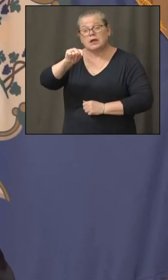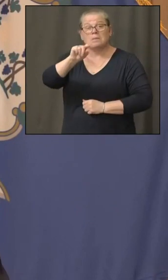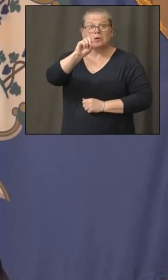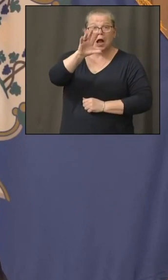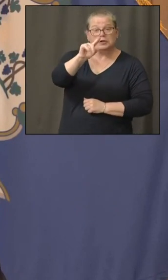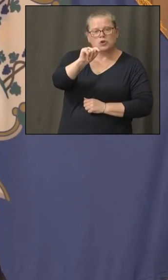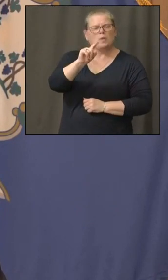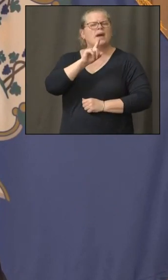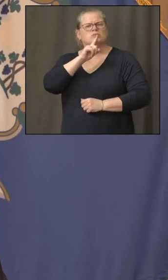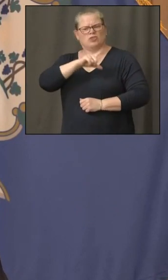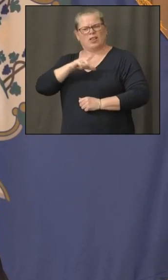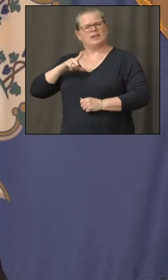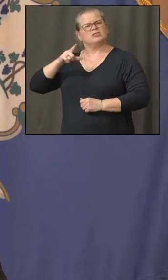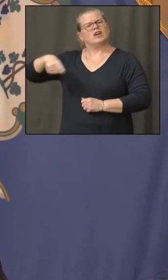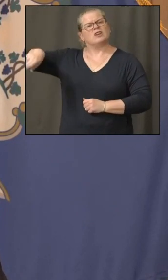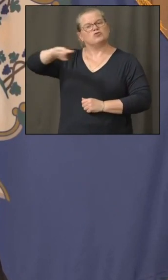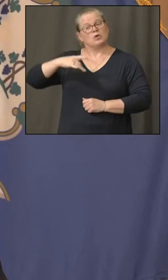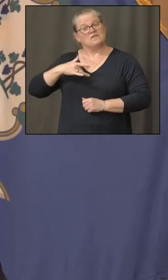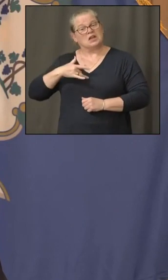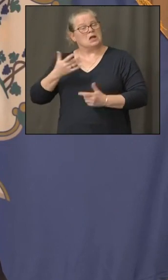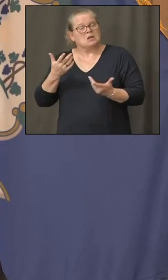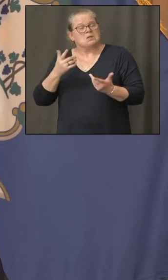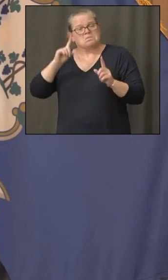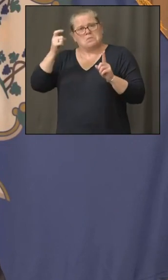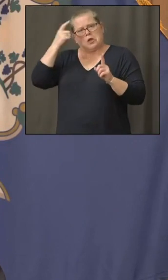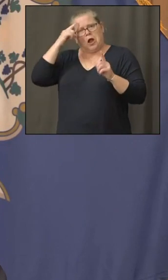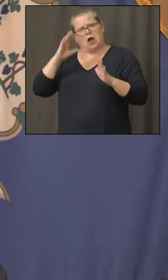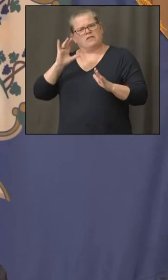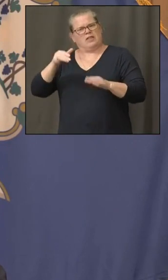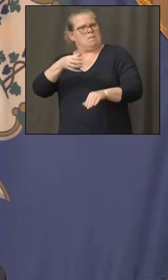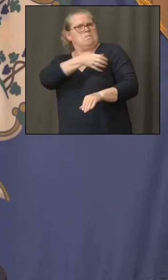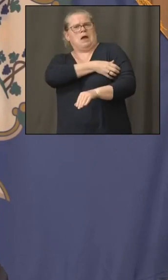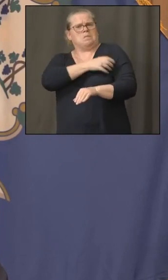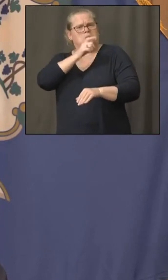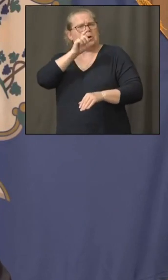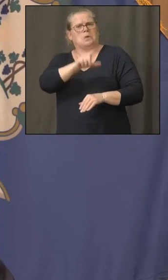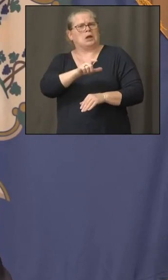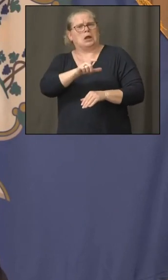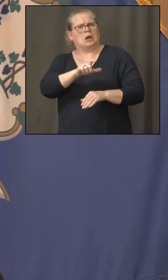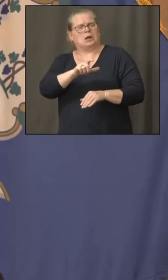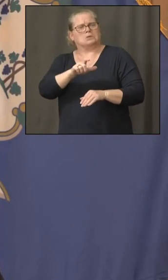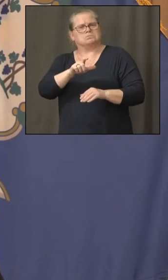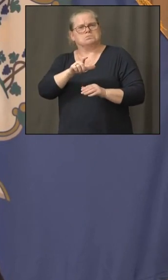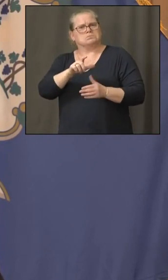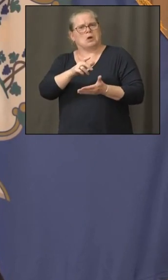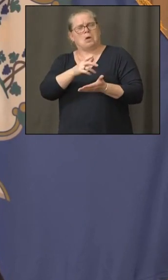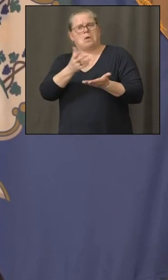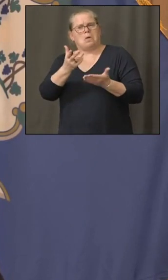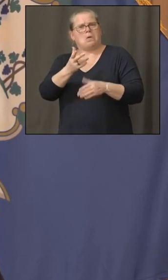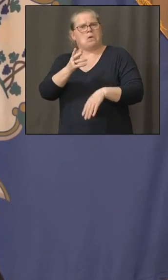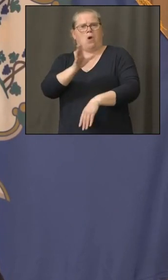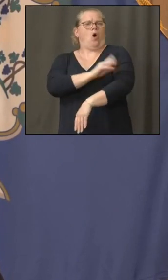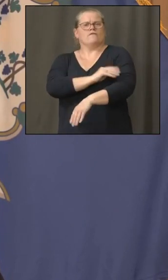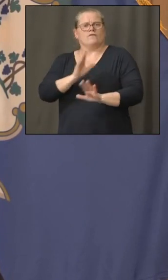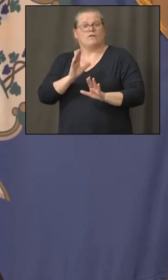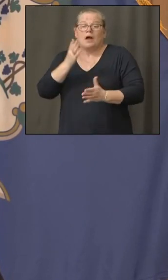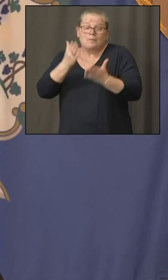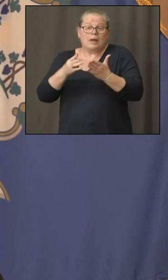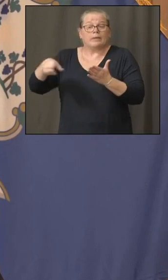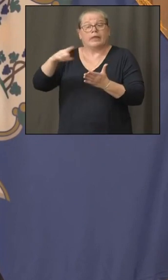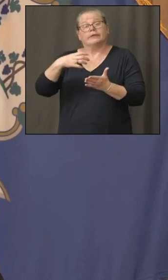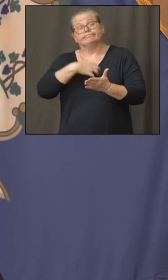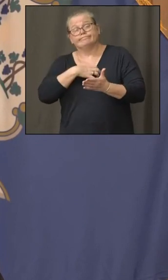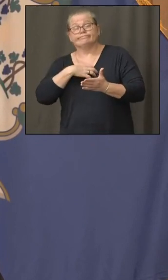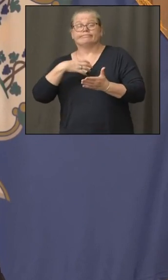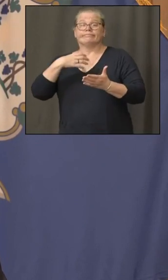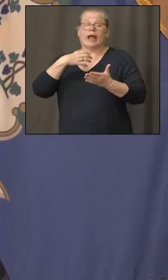the emergency powers. And at that point, Paz, people have a chance to say, boy, I wish he had opened a lot faster, or I don't